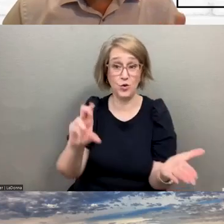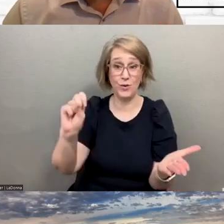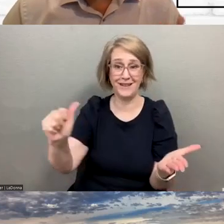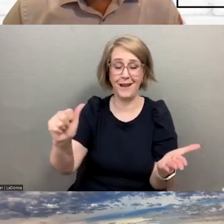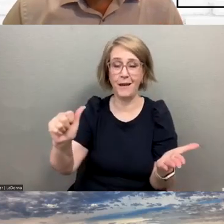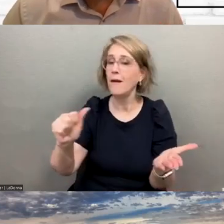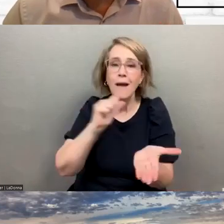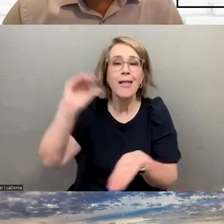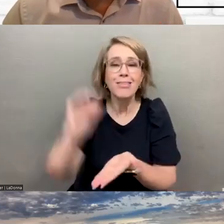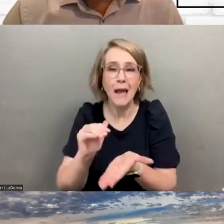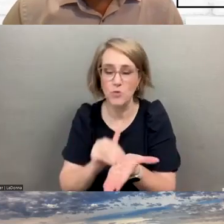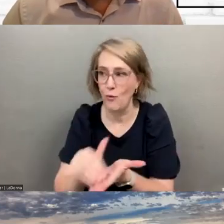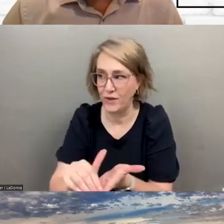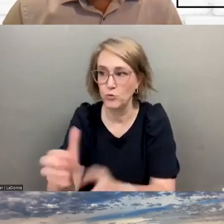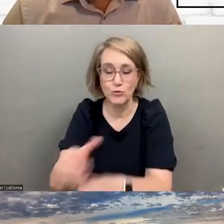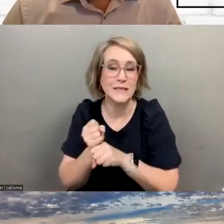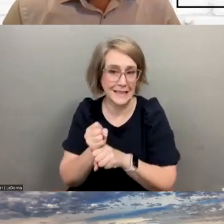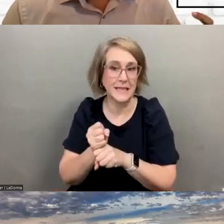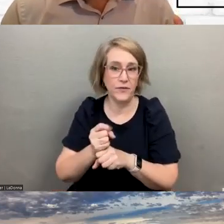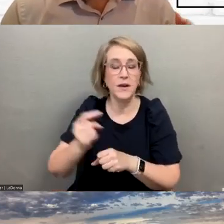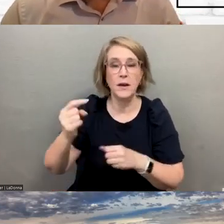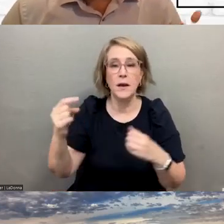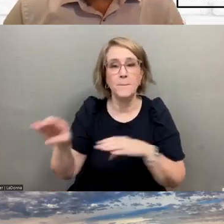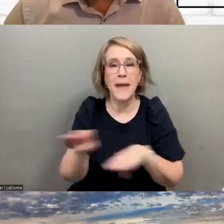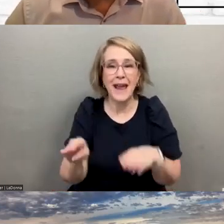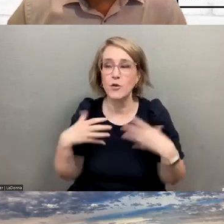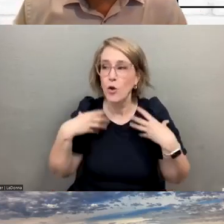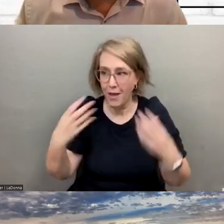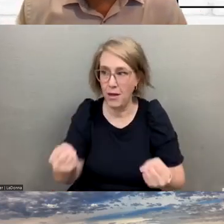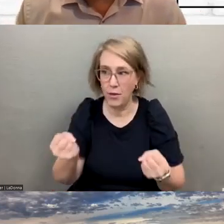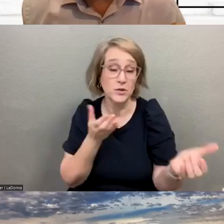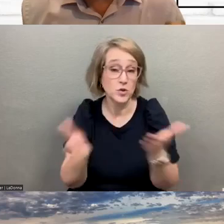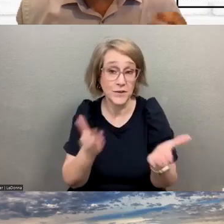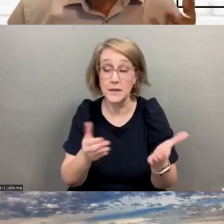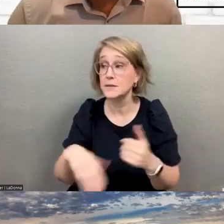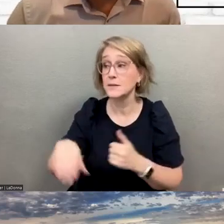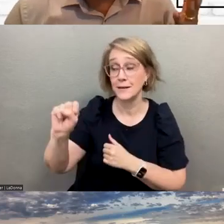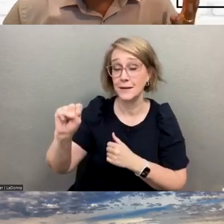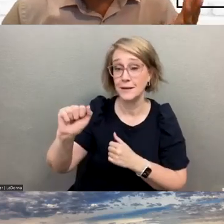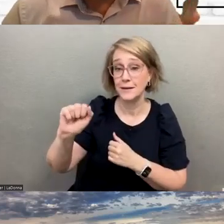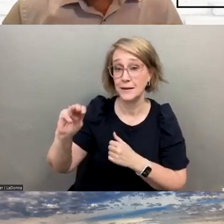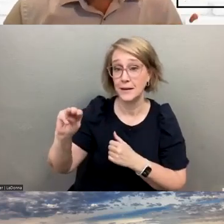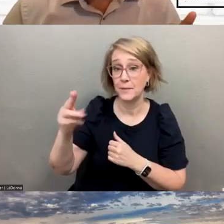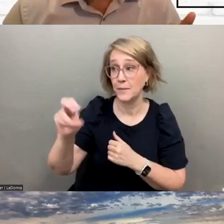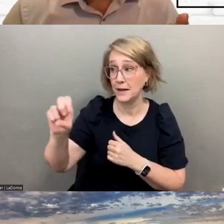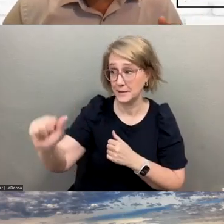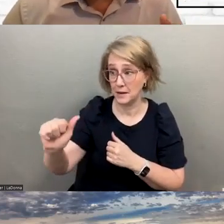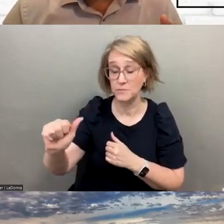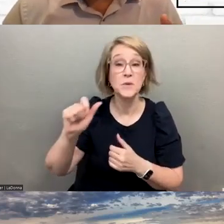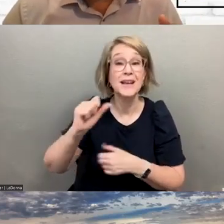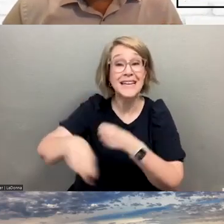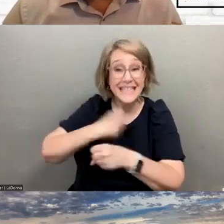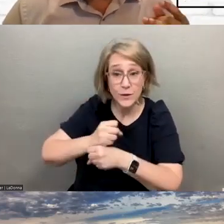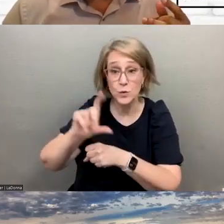in 2019, about 48% of white adults receive services compared to 31% of